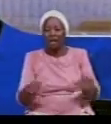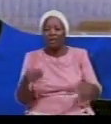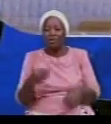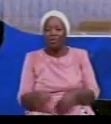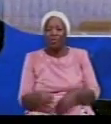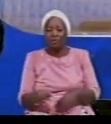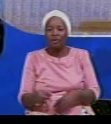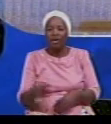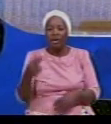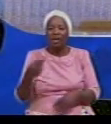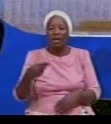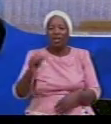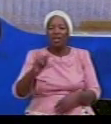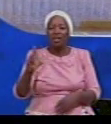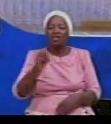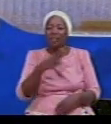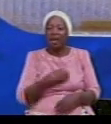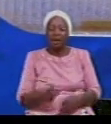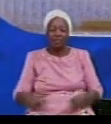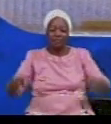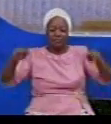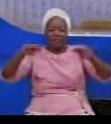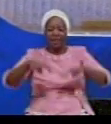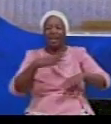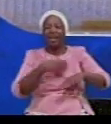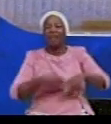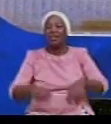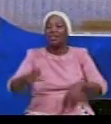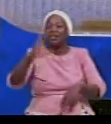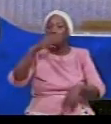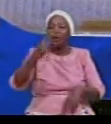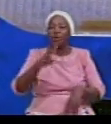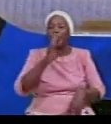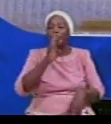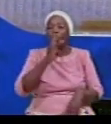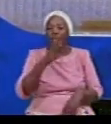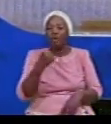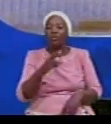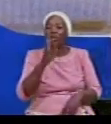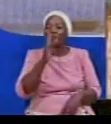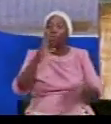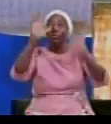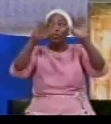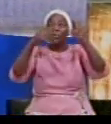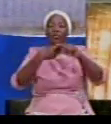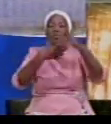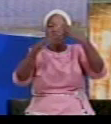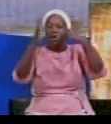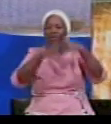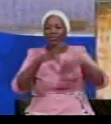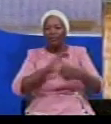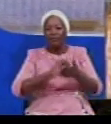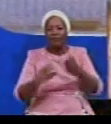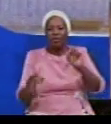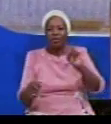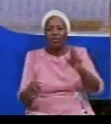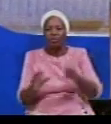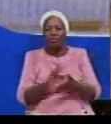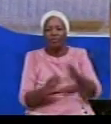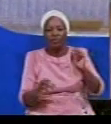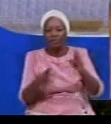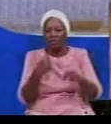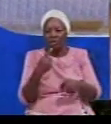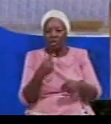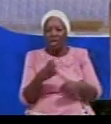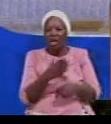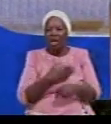and drinketh water of the rain from heaven. Look at verse 12. In verse 12, it says, and